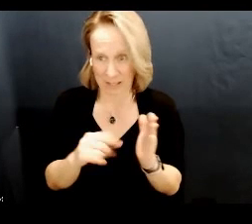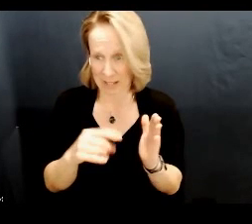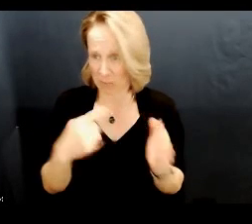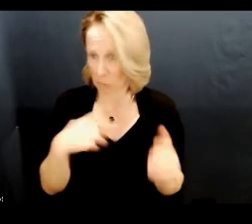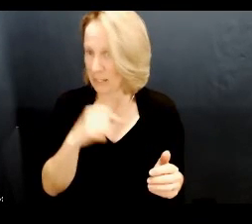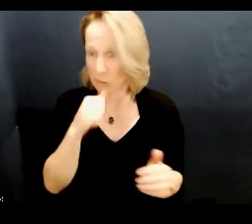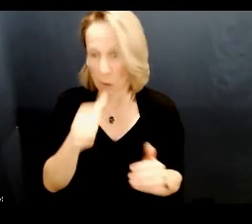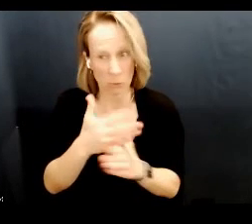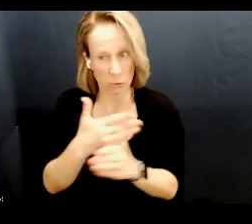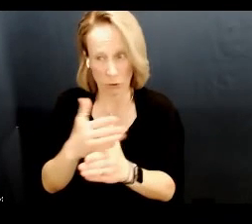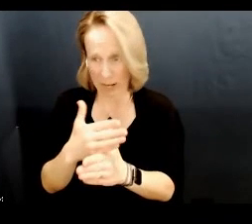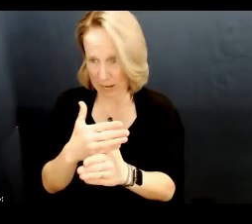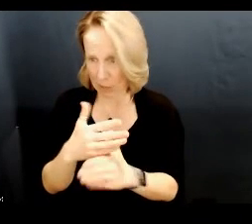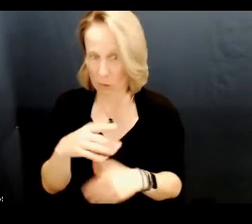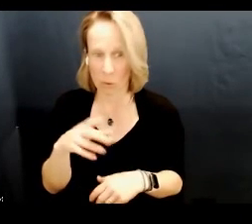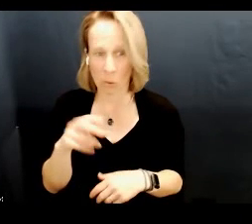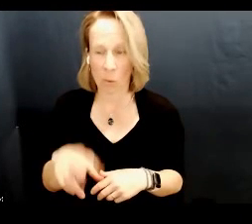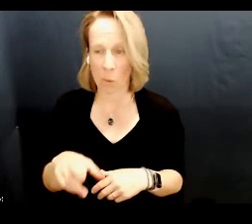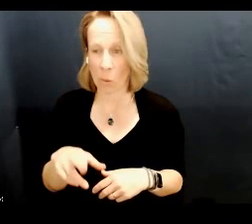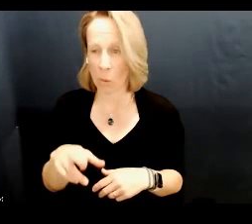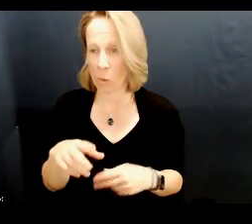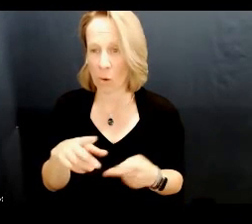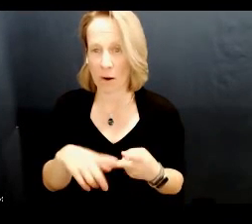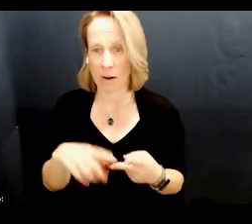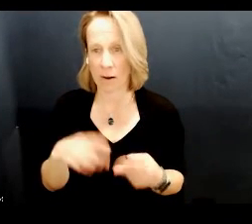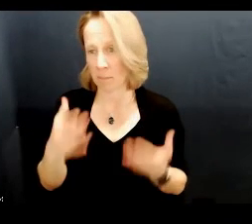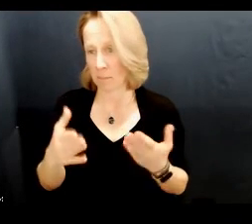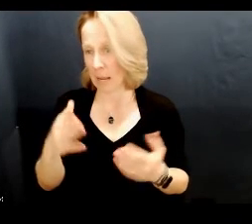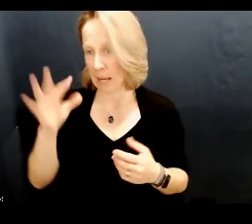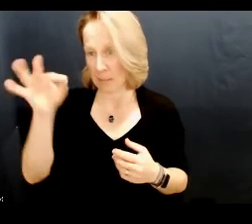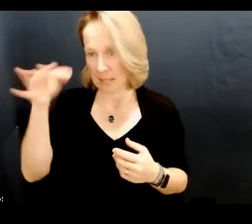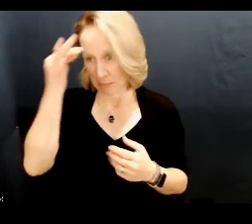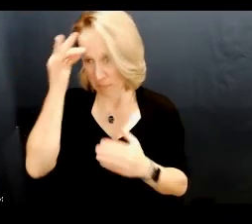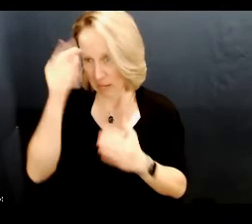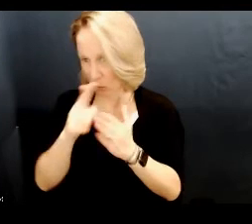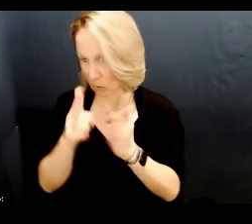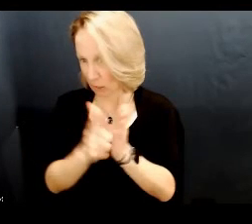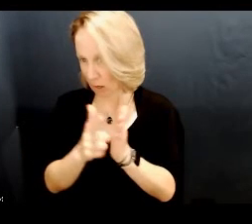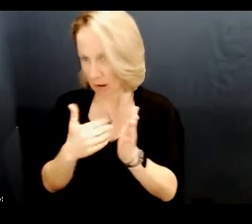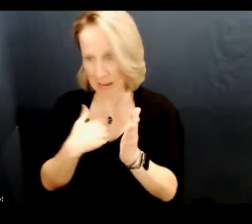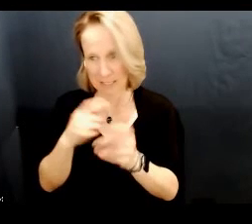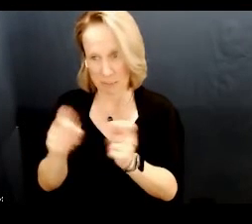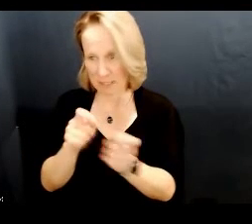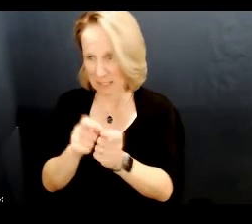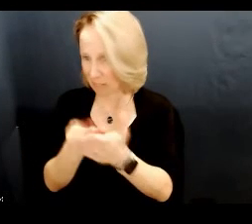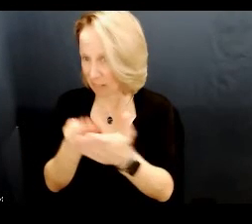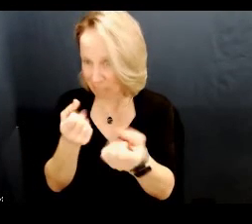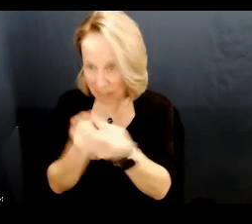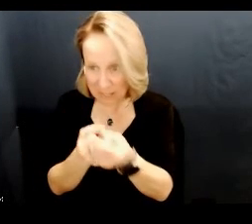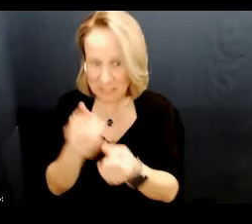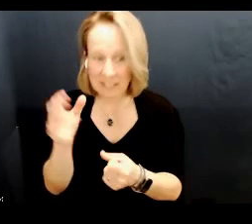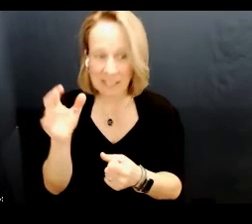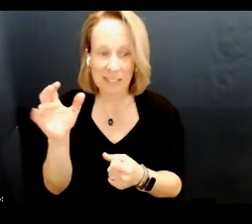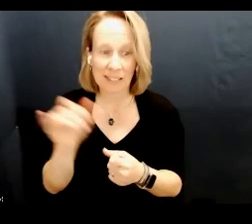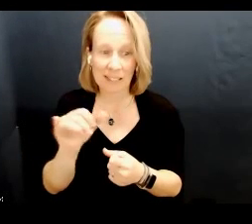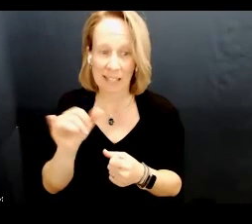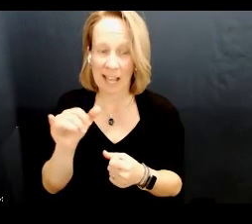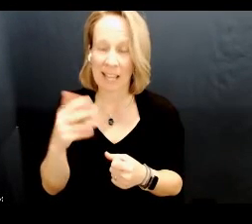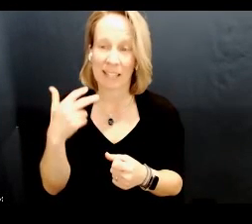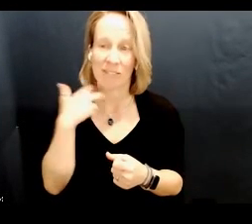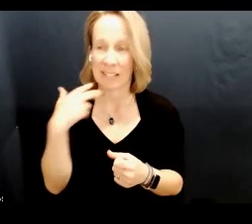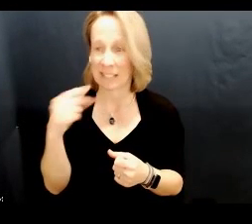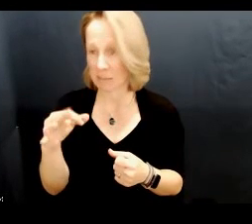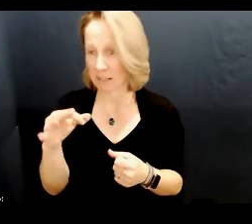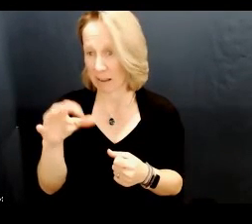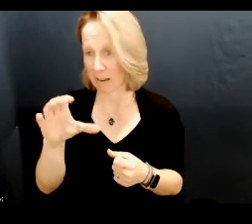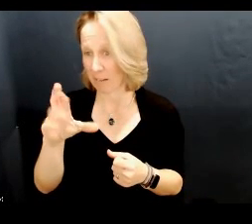they're funding the federal laws, such as the Violence Against Women Act, the Family Violence Prevention Services Act, or the Victims of Crime Act, all of which